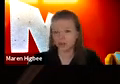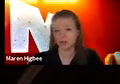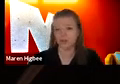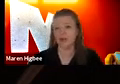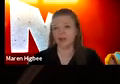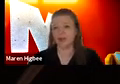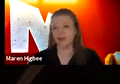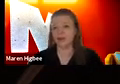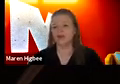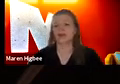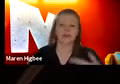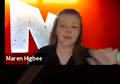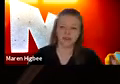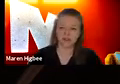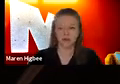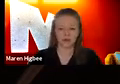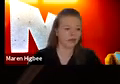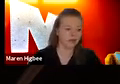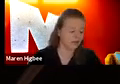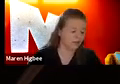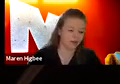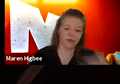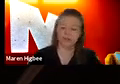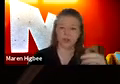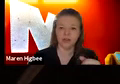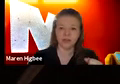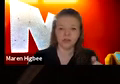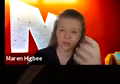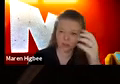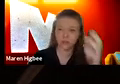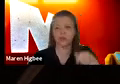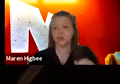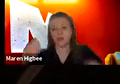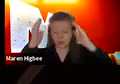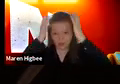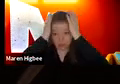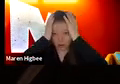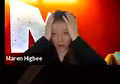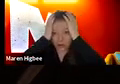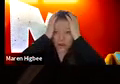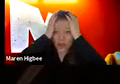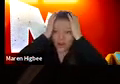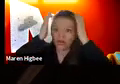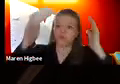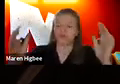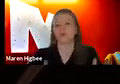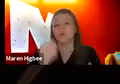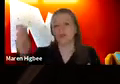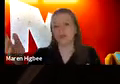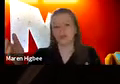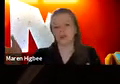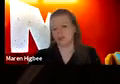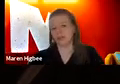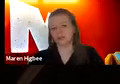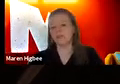out, Japan's dropped out again. And then, you know, uh, Chinese is unusable. And it was just like, oh no. So